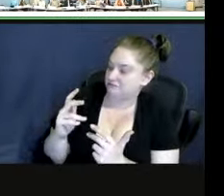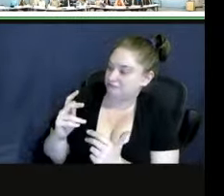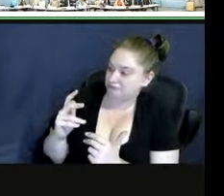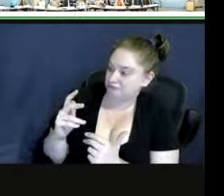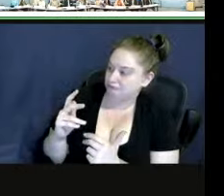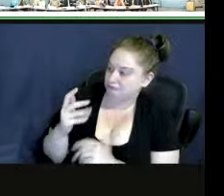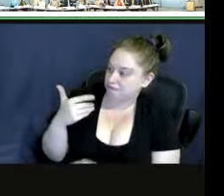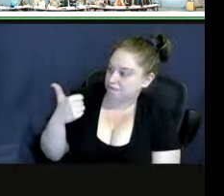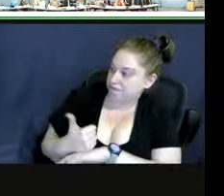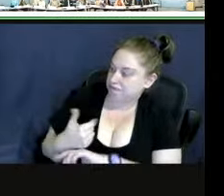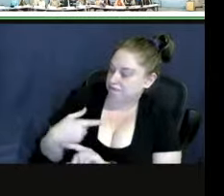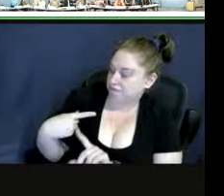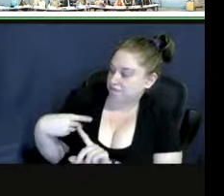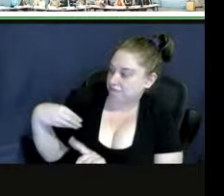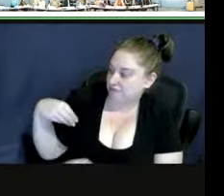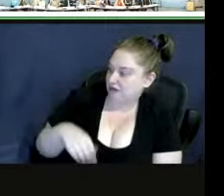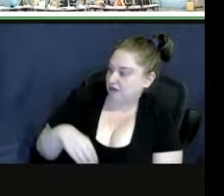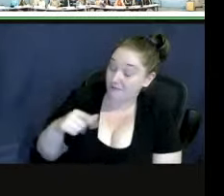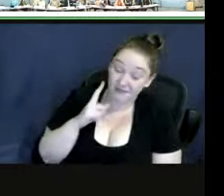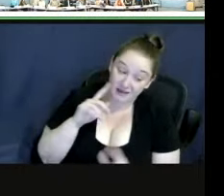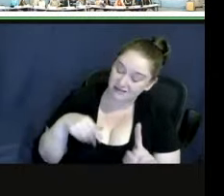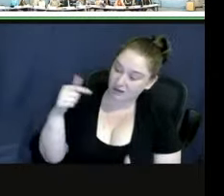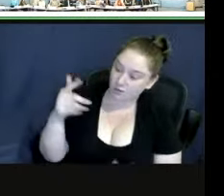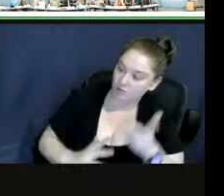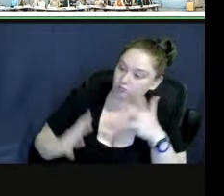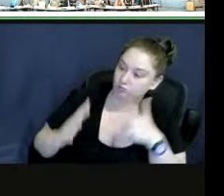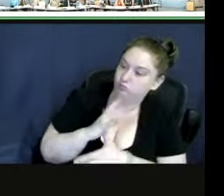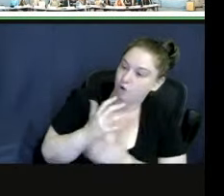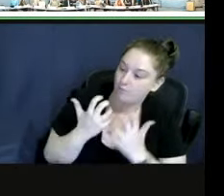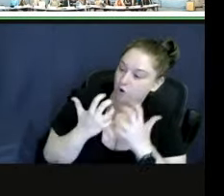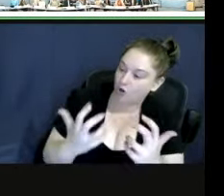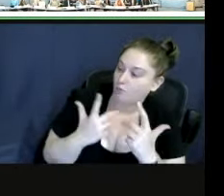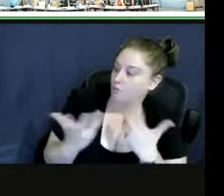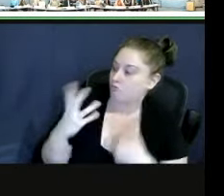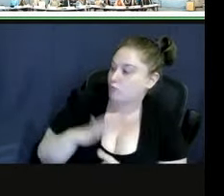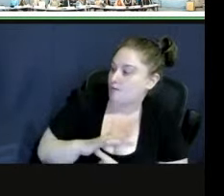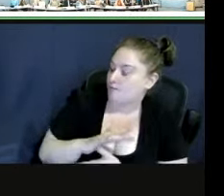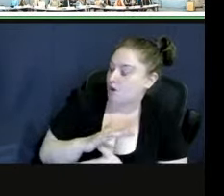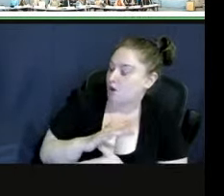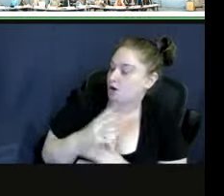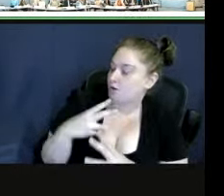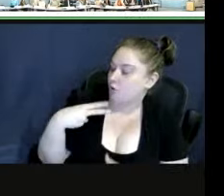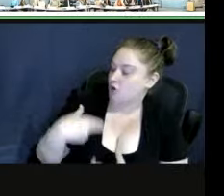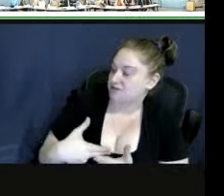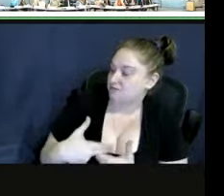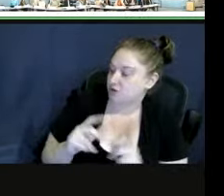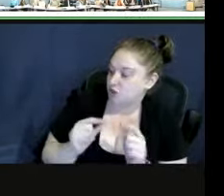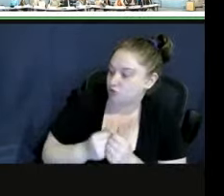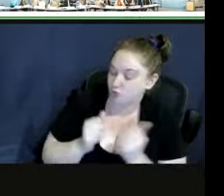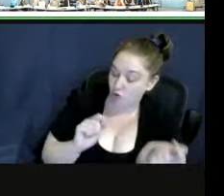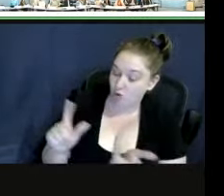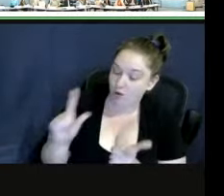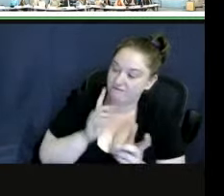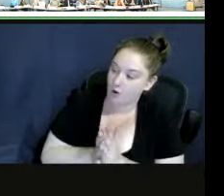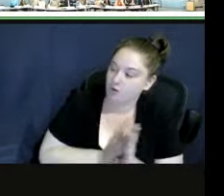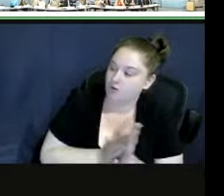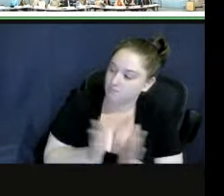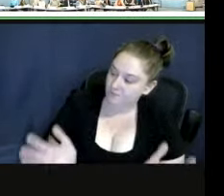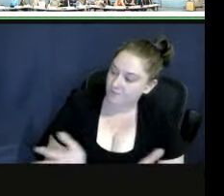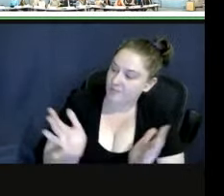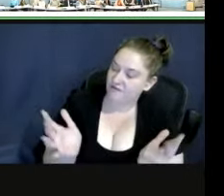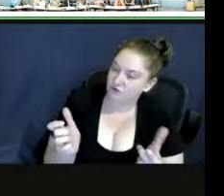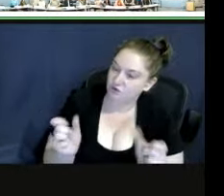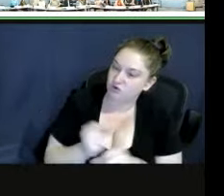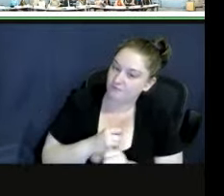and that's our primary audience and our primary participation group. So all of our efforts to make